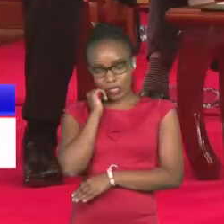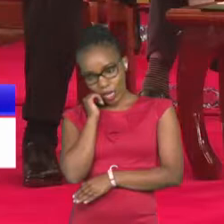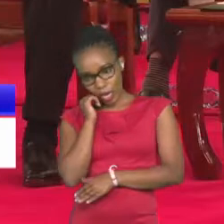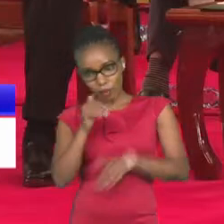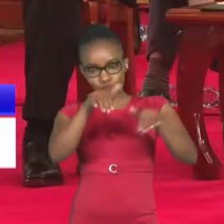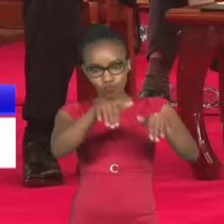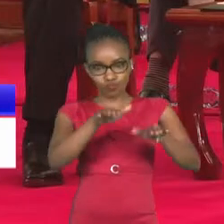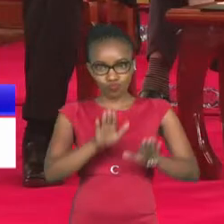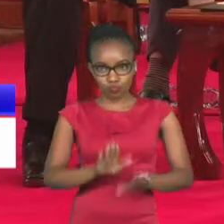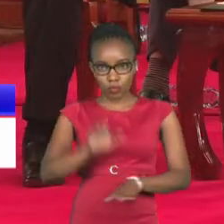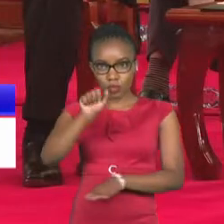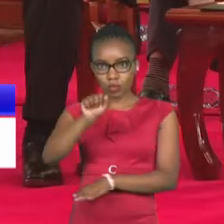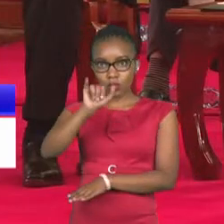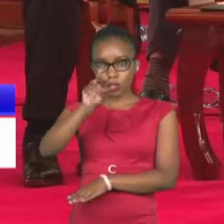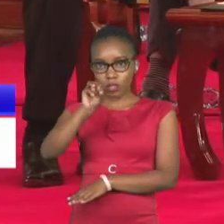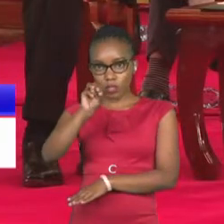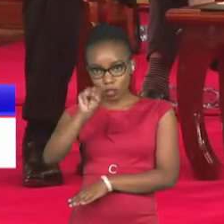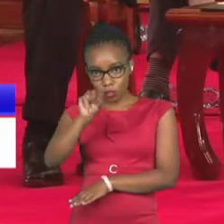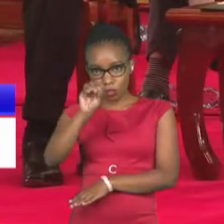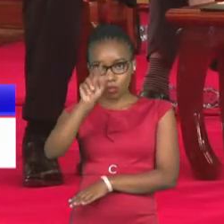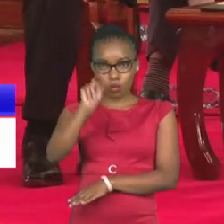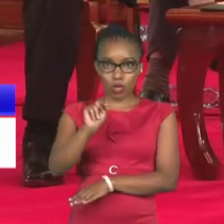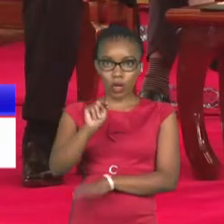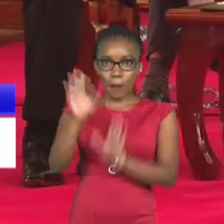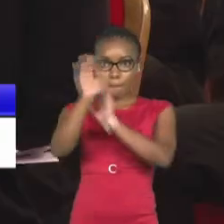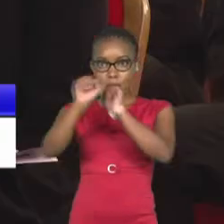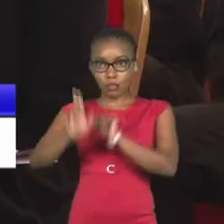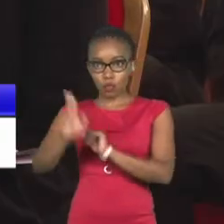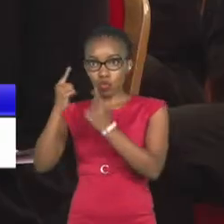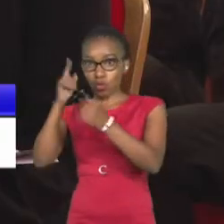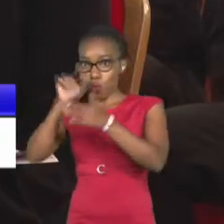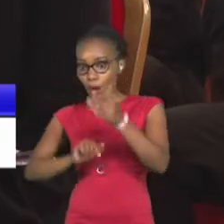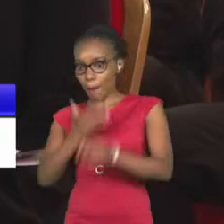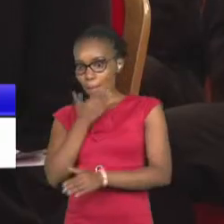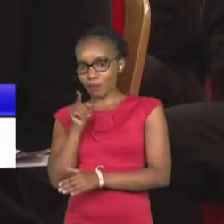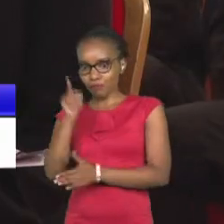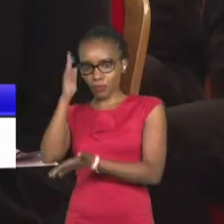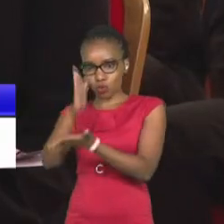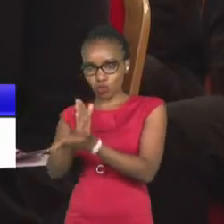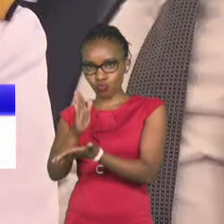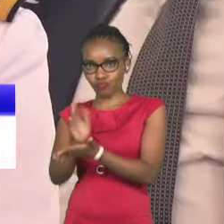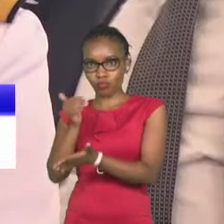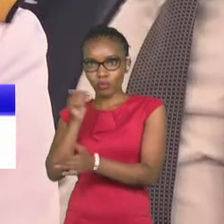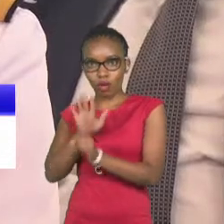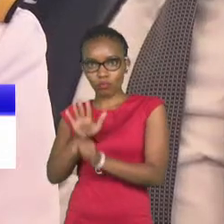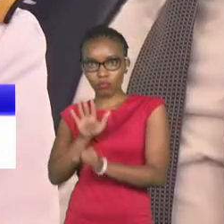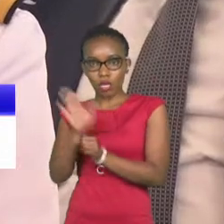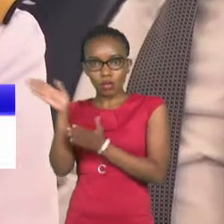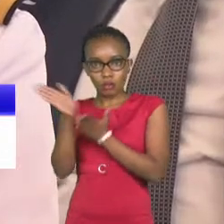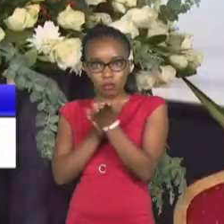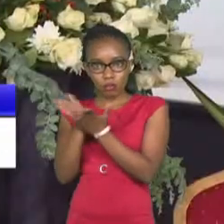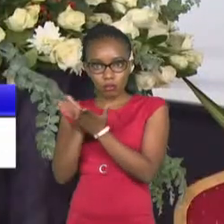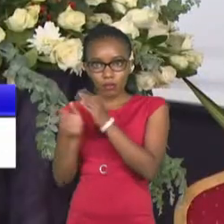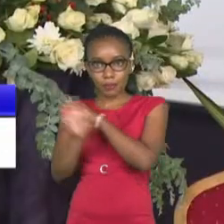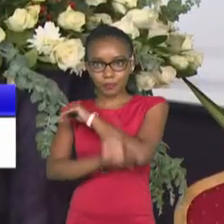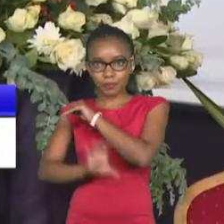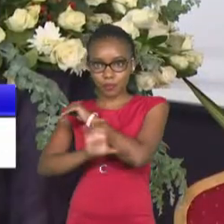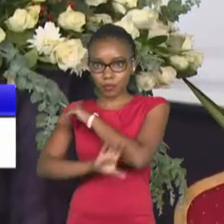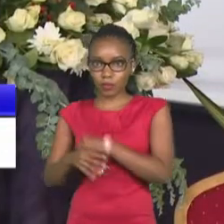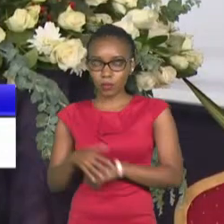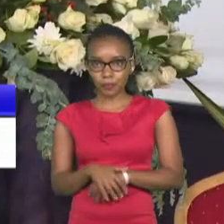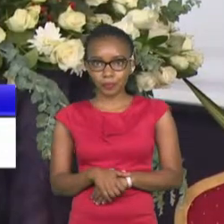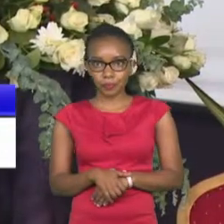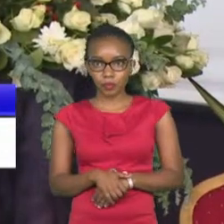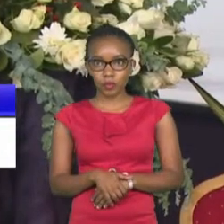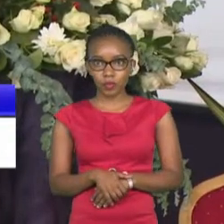Nyachai. President Uhuru Kenyatta describing Nyachai as a man of integrity and dignity in his service to the nation. Talk about somebody who